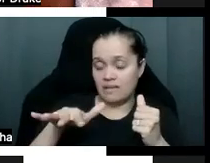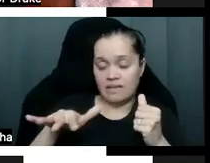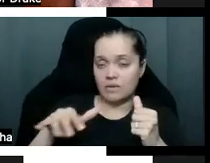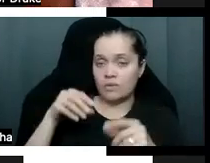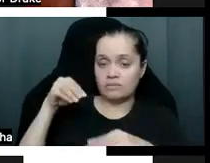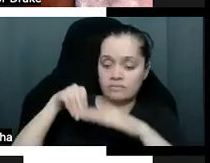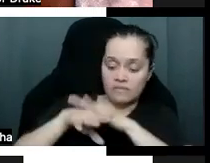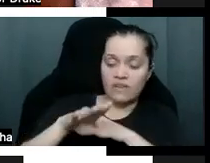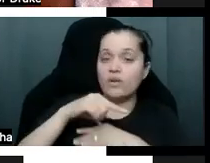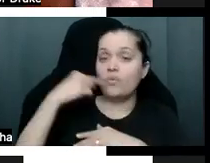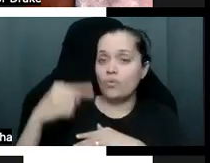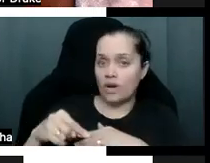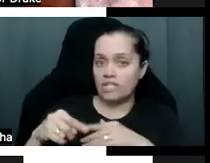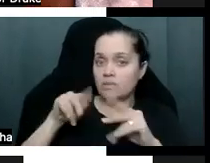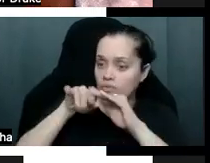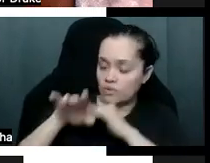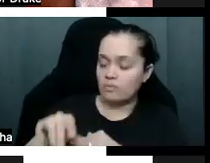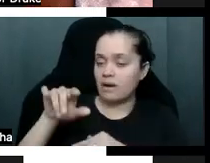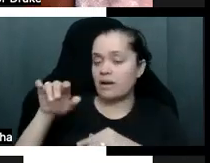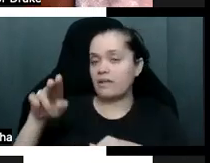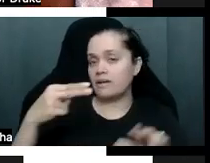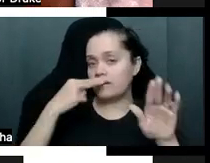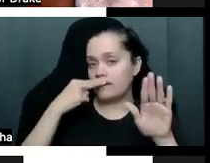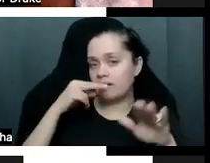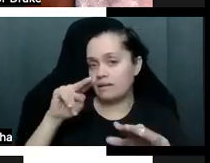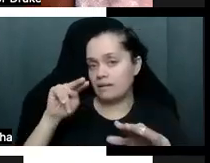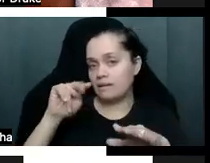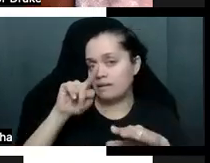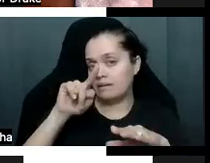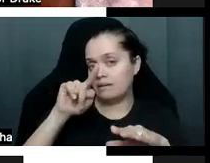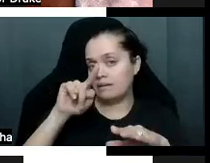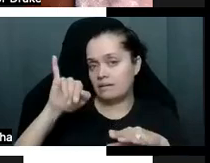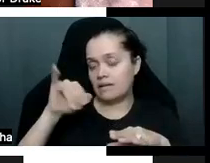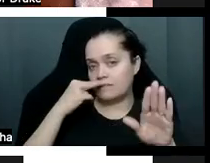Russia was invaded by the Nazi forces.